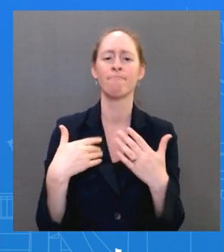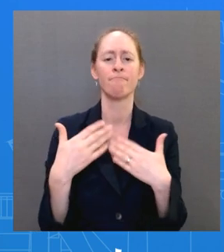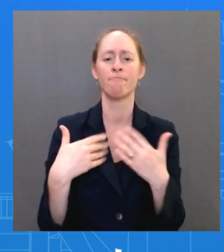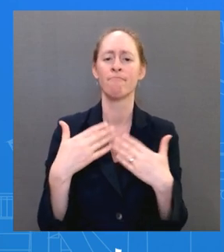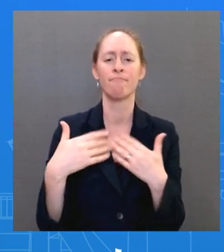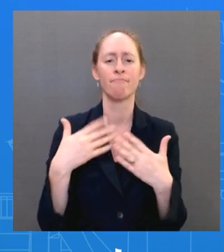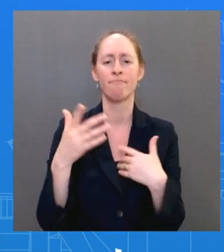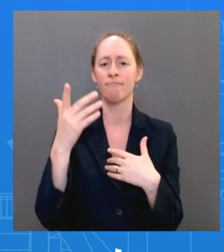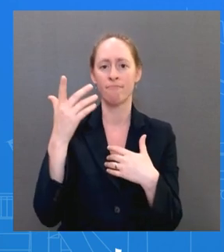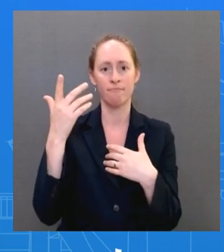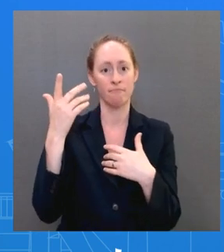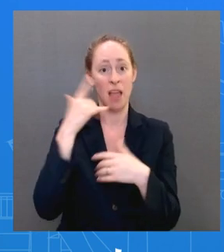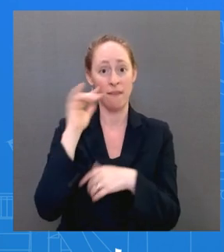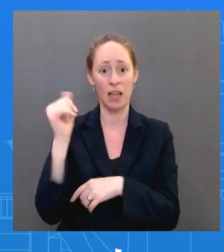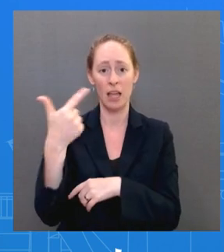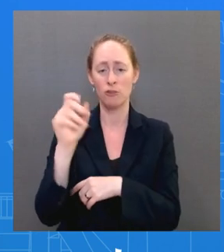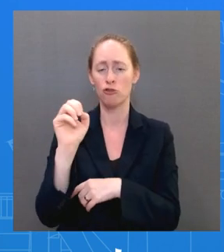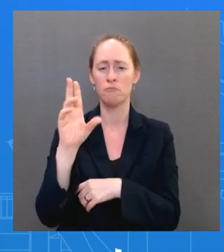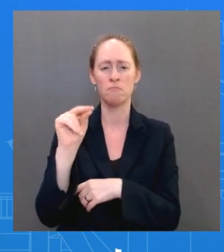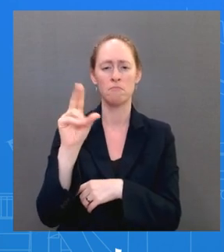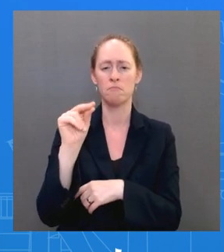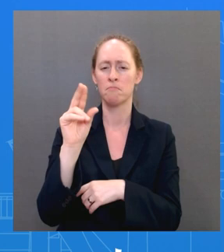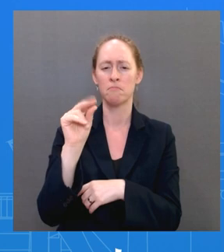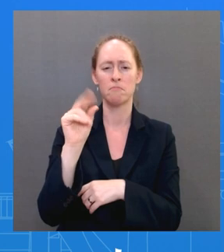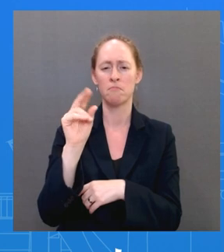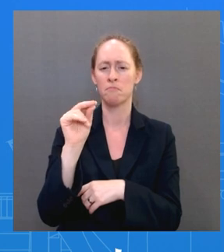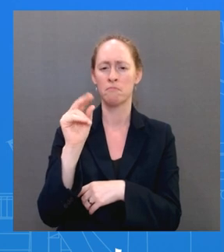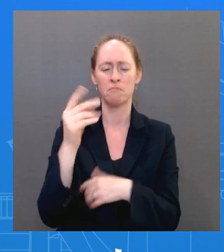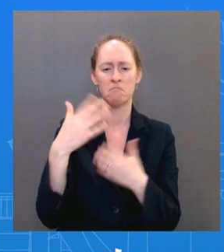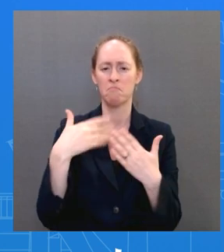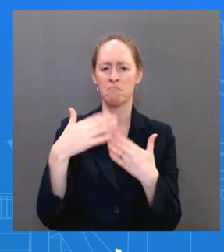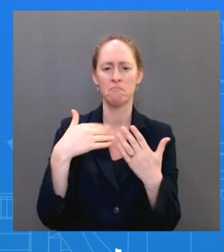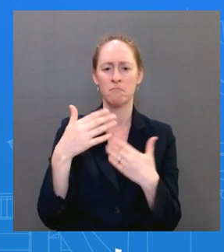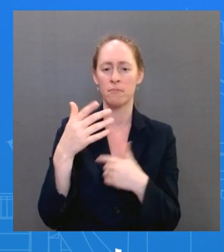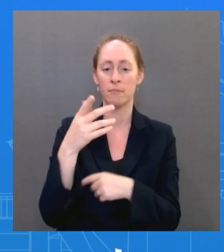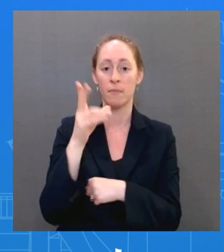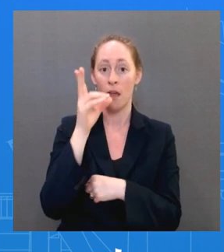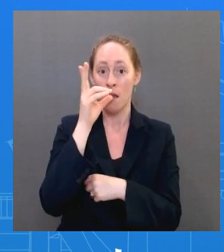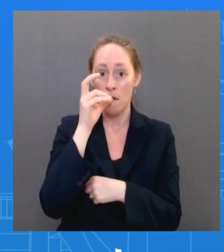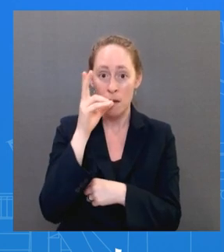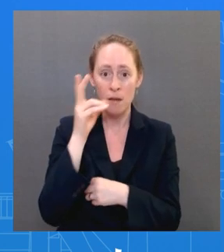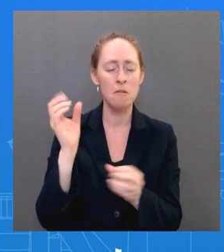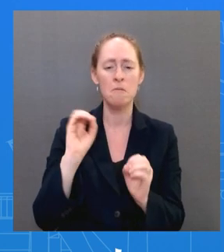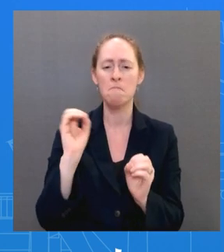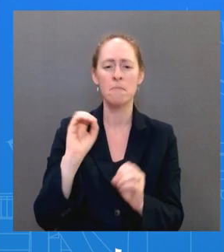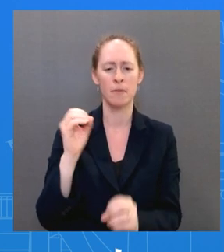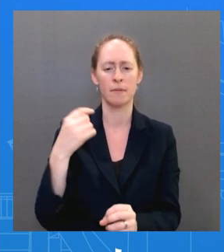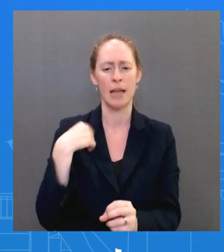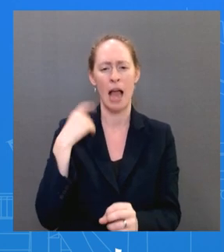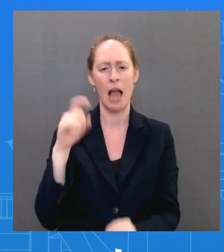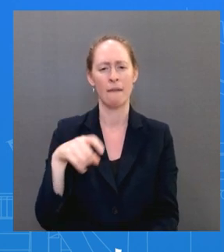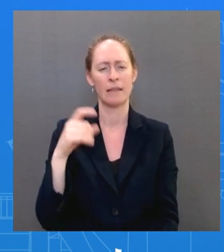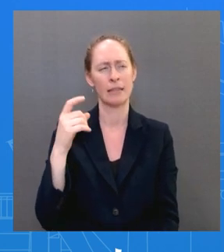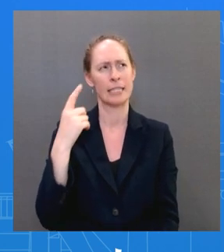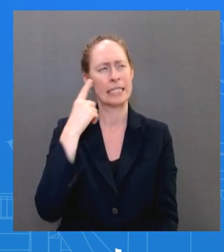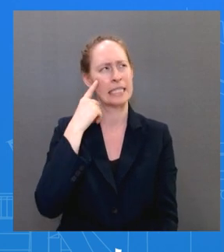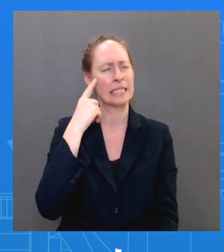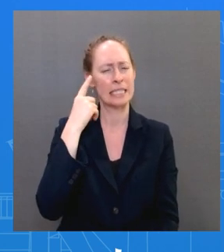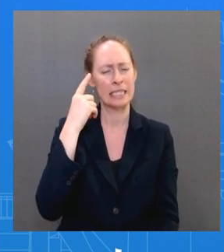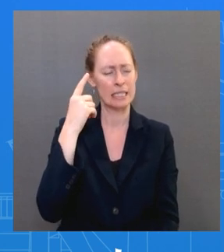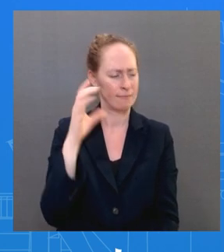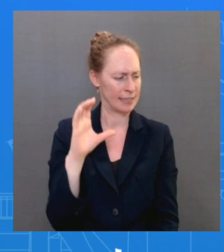oxygen level. I have to tell you, I can't remember off the top of my head what the CDC defines as the exact normal range. It's in the